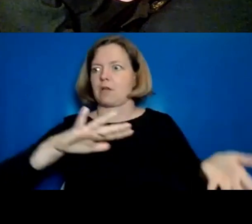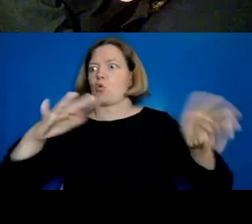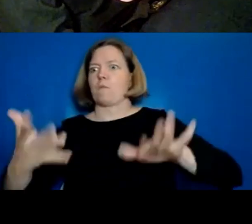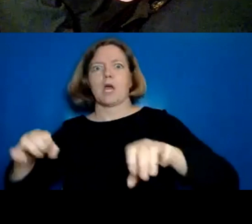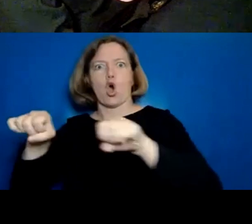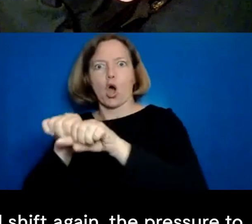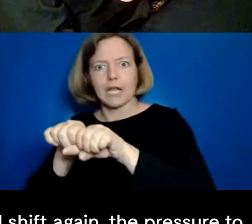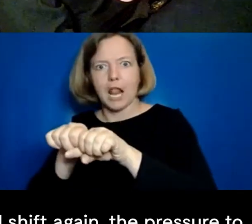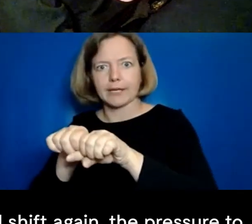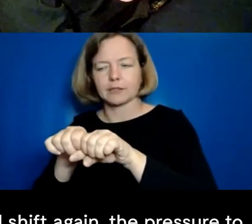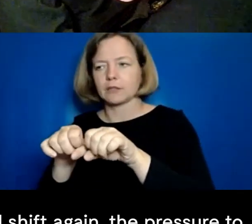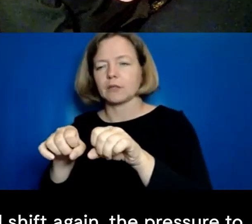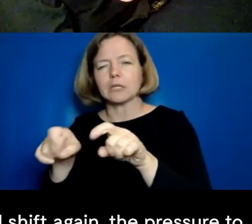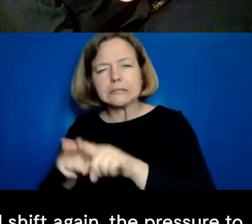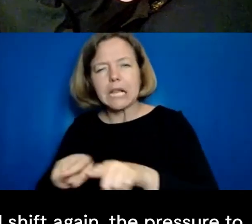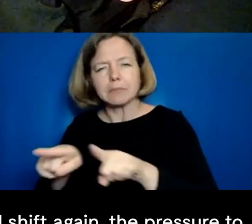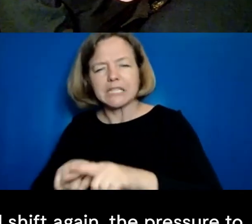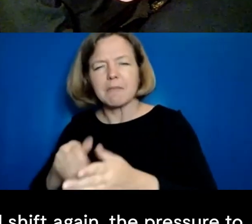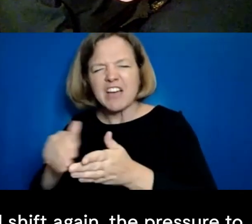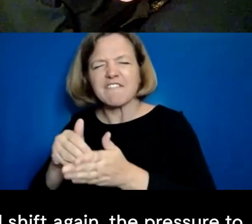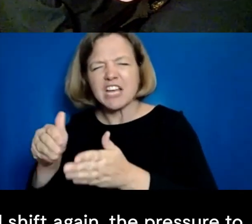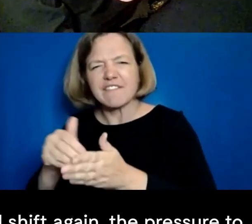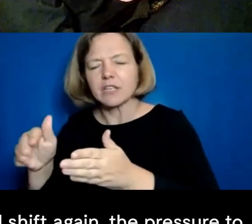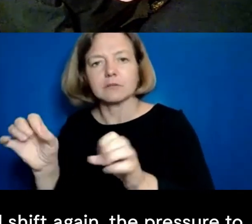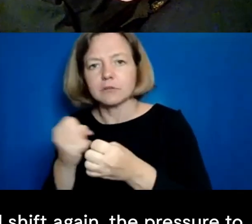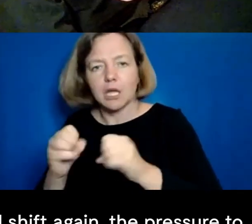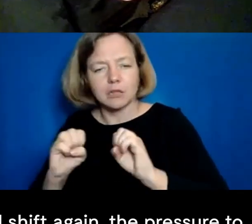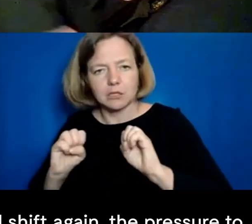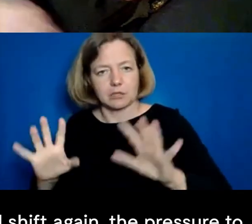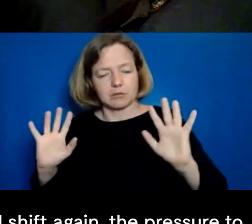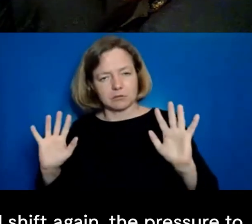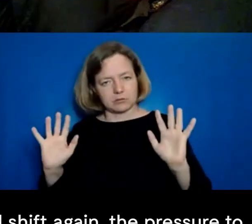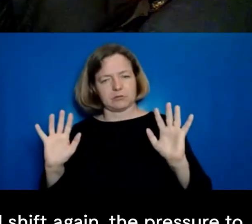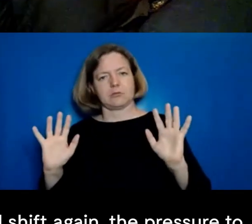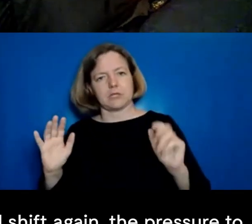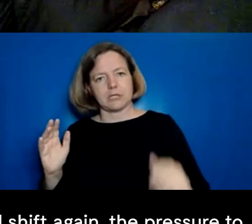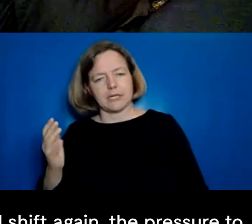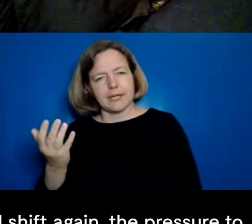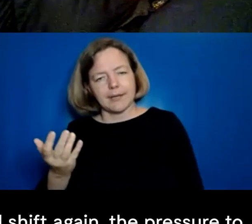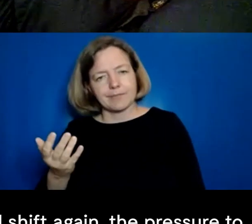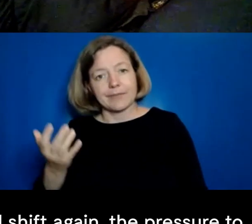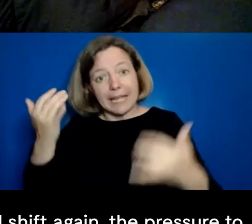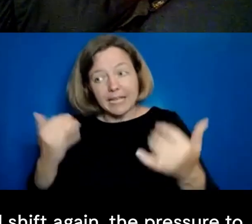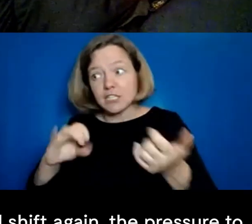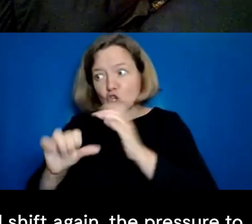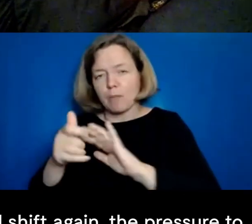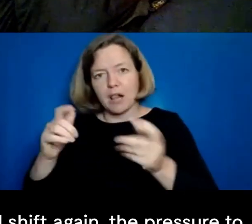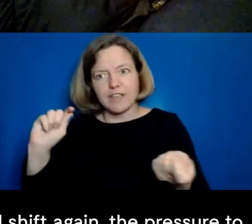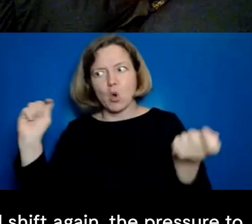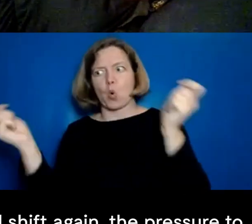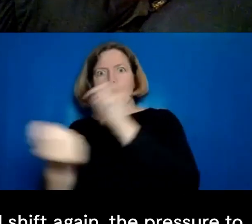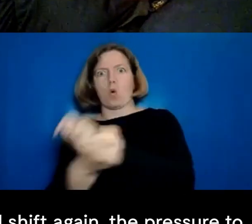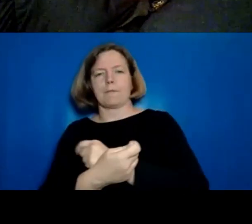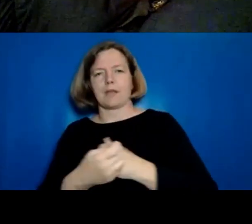can't do things the same way, but now going, as things change and shift again, the pressure to do so